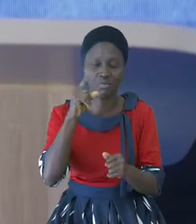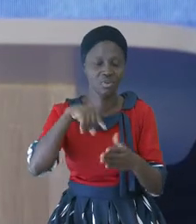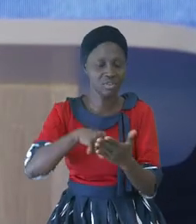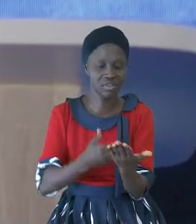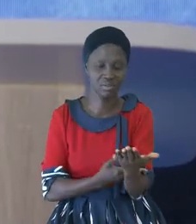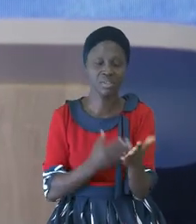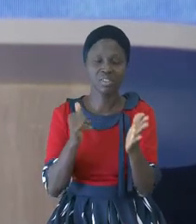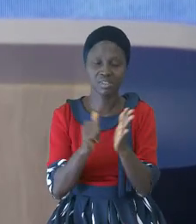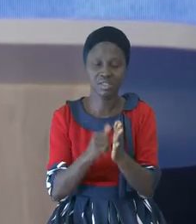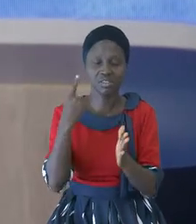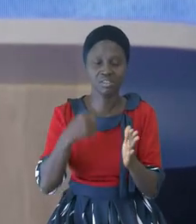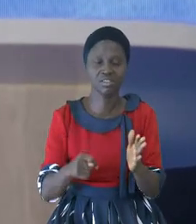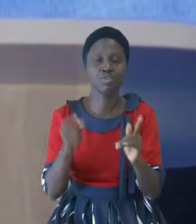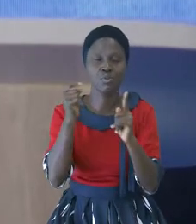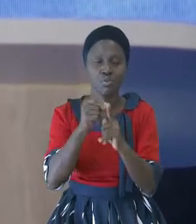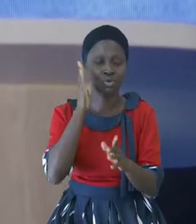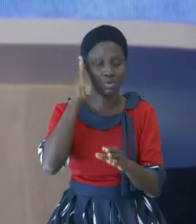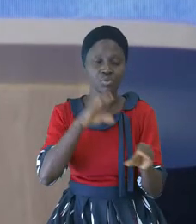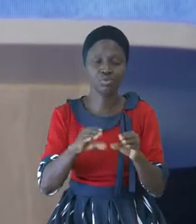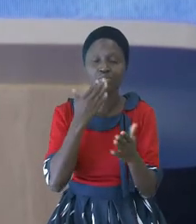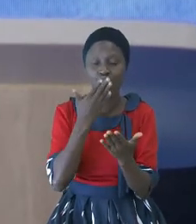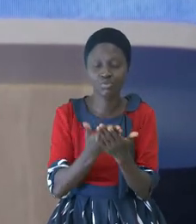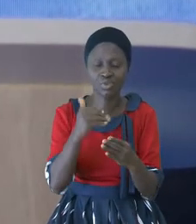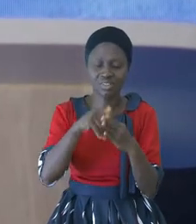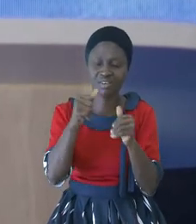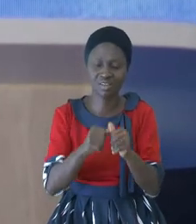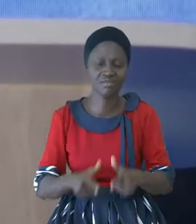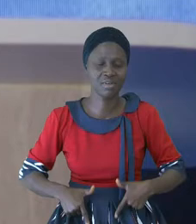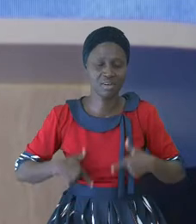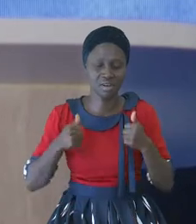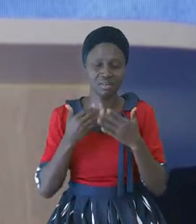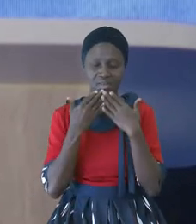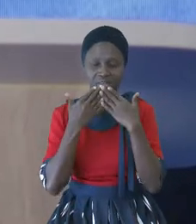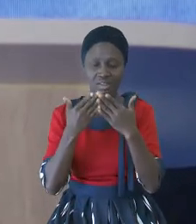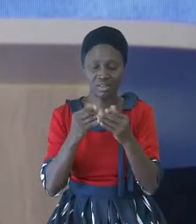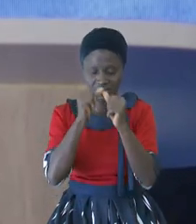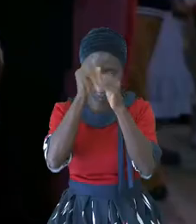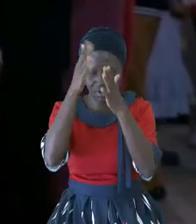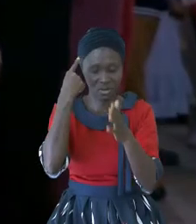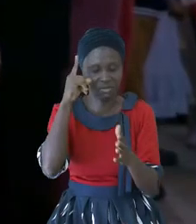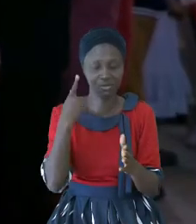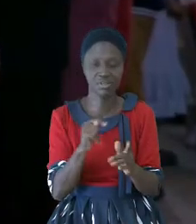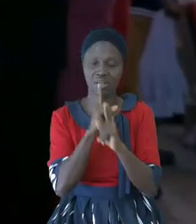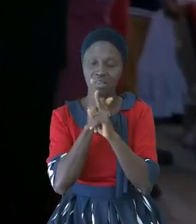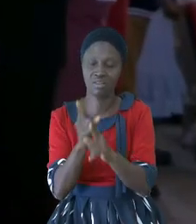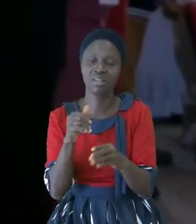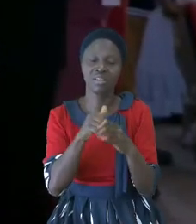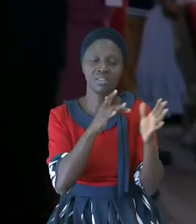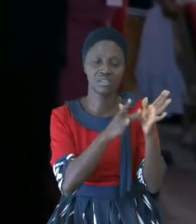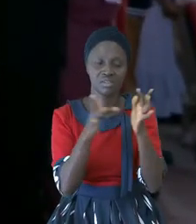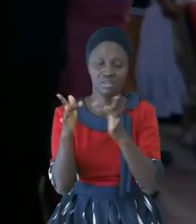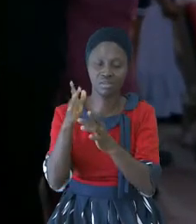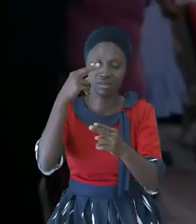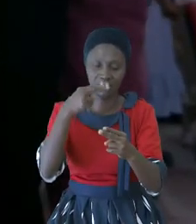your word will do good in every life. Amen. Thank you, Father, for the answer. In